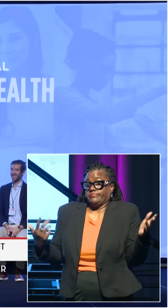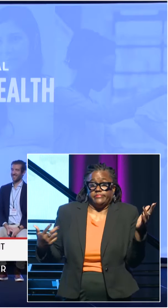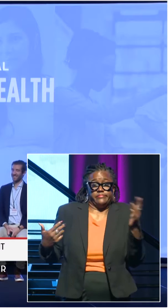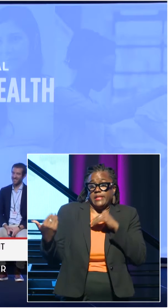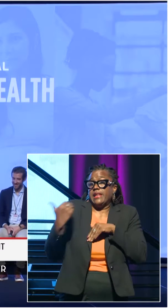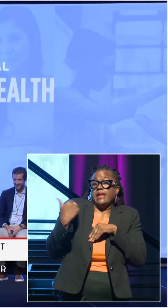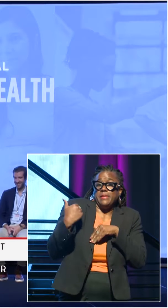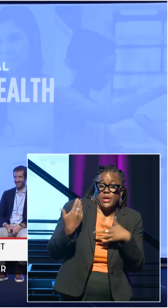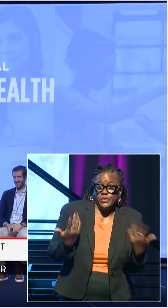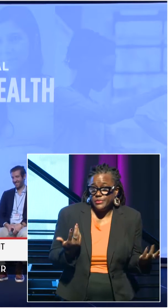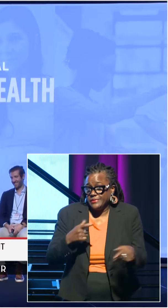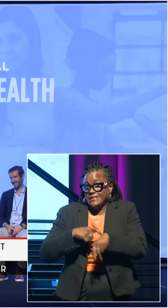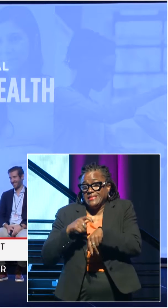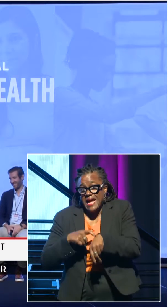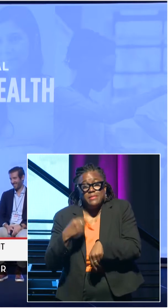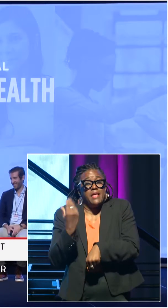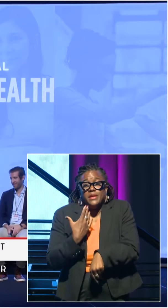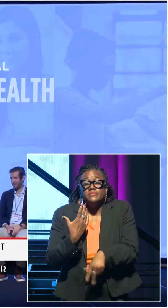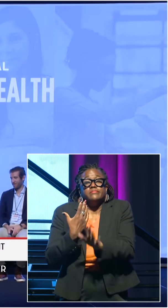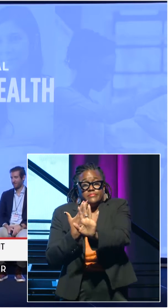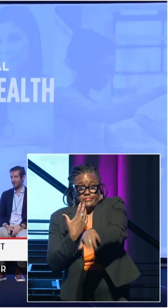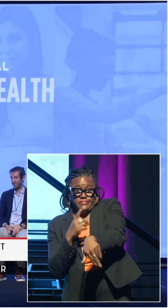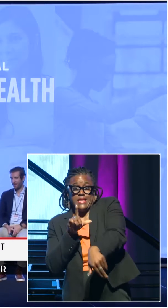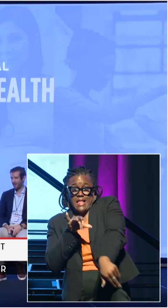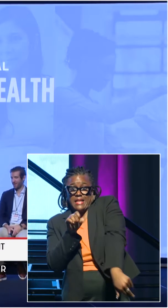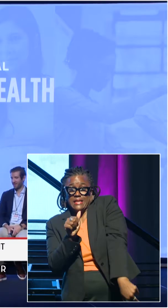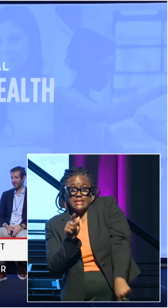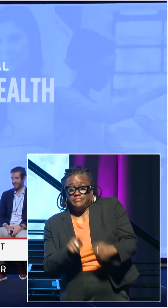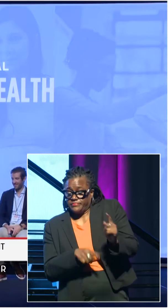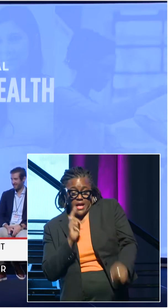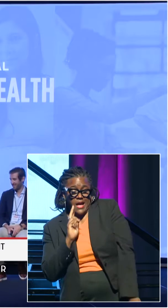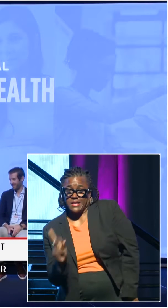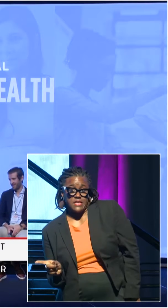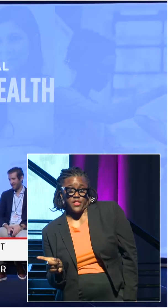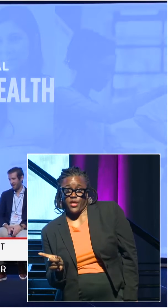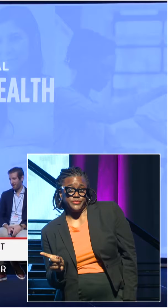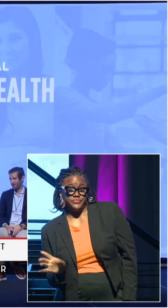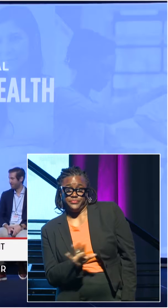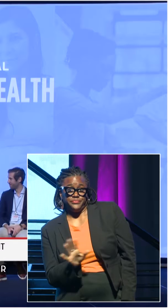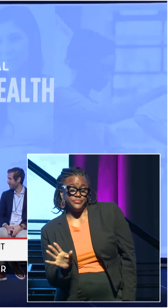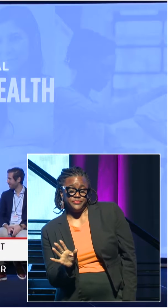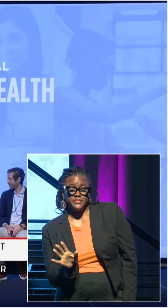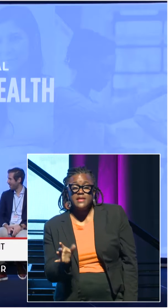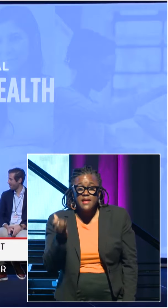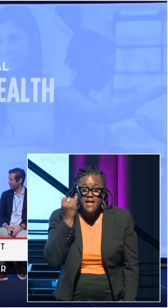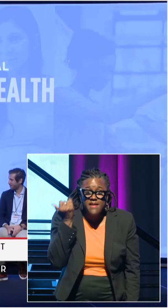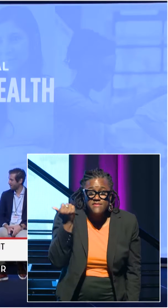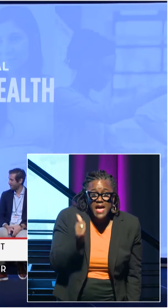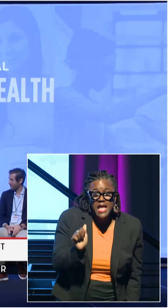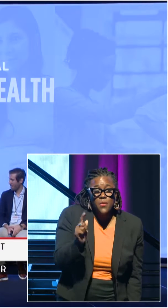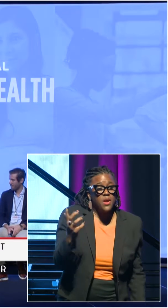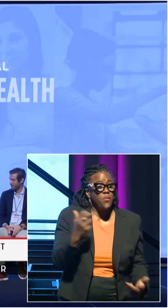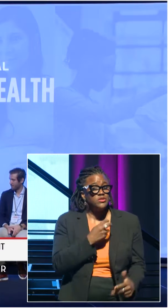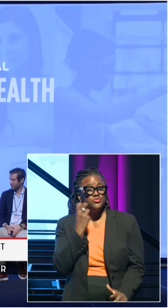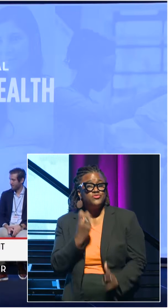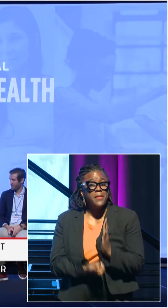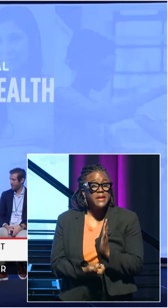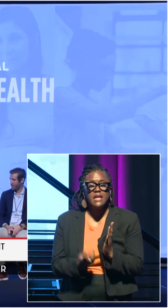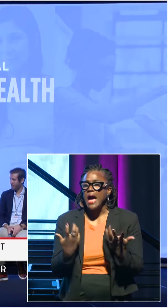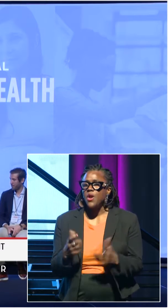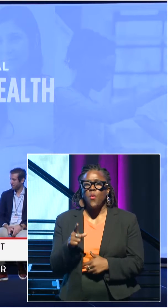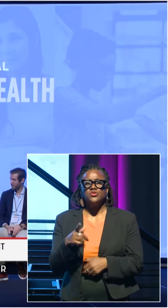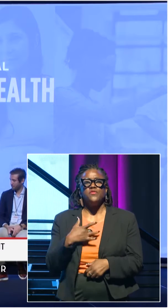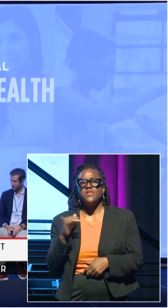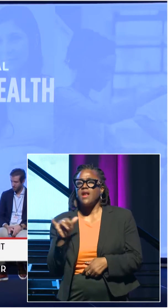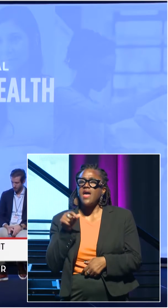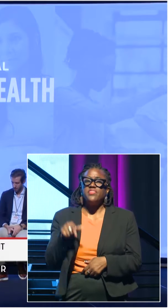me with regard to time, just know that Lisa can't see the clock. And if anyone wants to jump in, I don't want you to feel